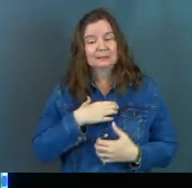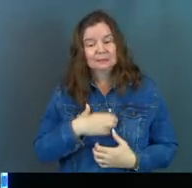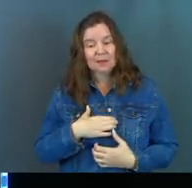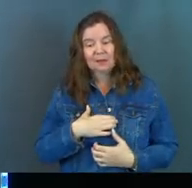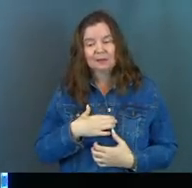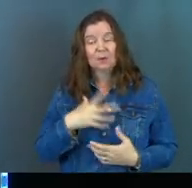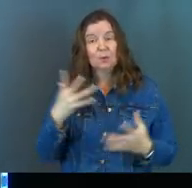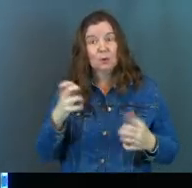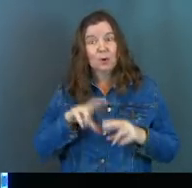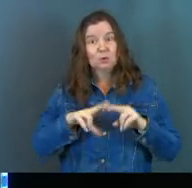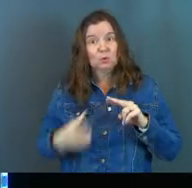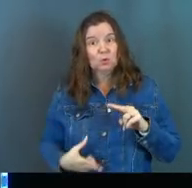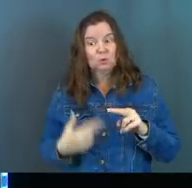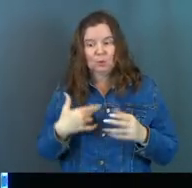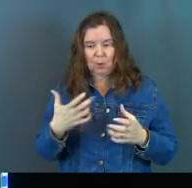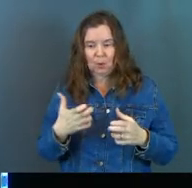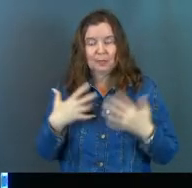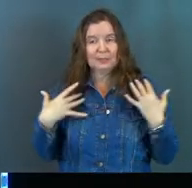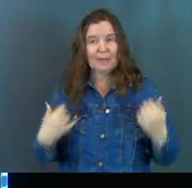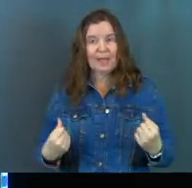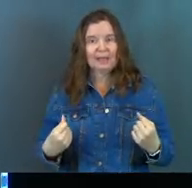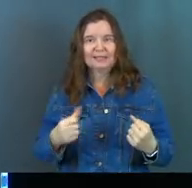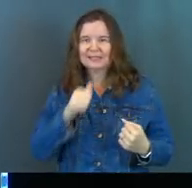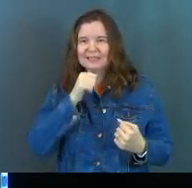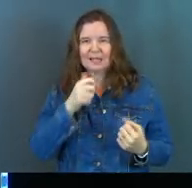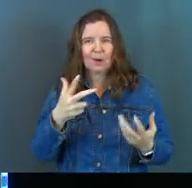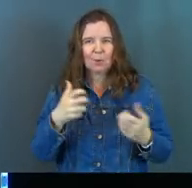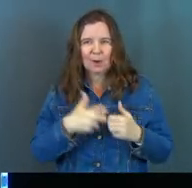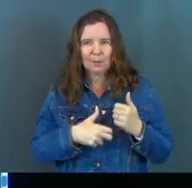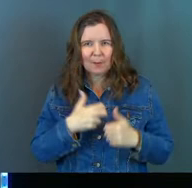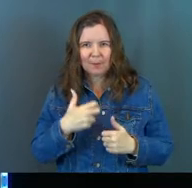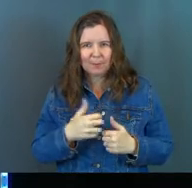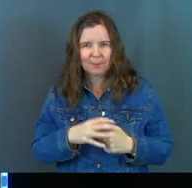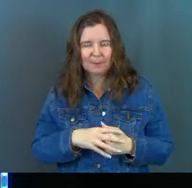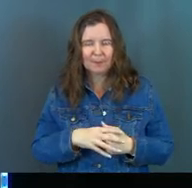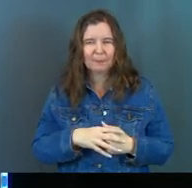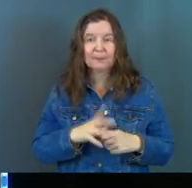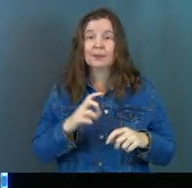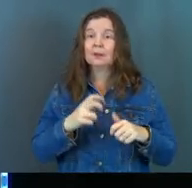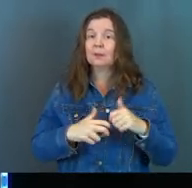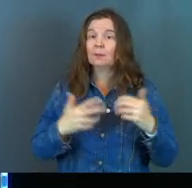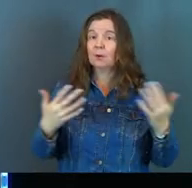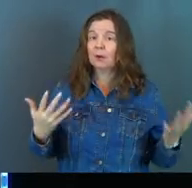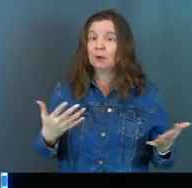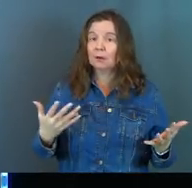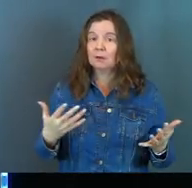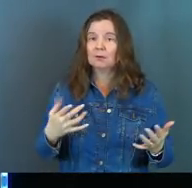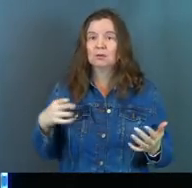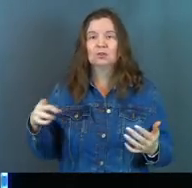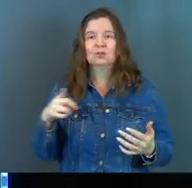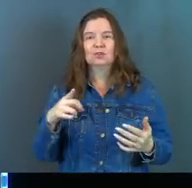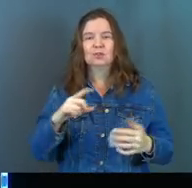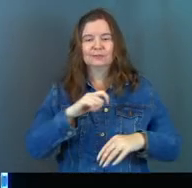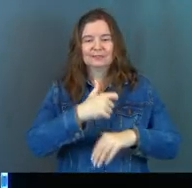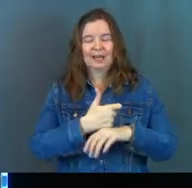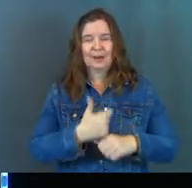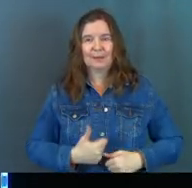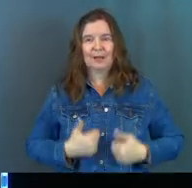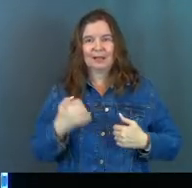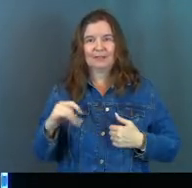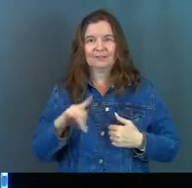want to lose the weight. We want to be healthier. It's not a want problem. The problem is you've built a